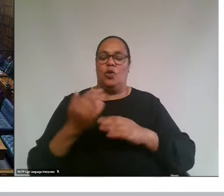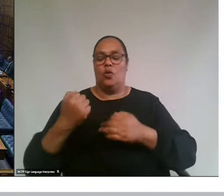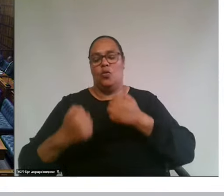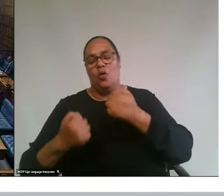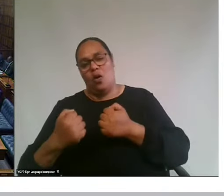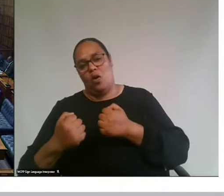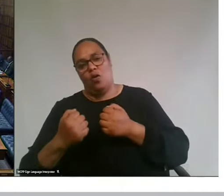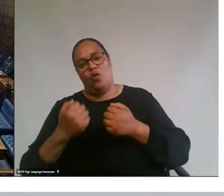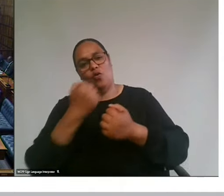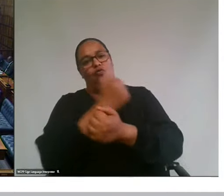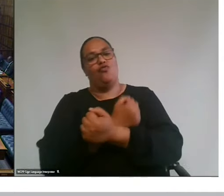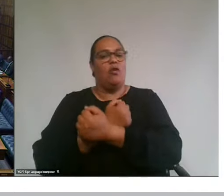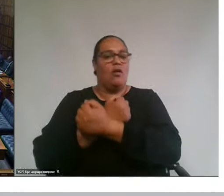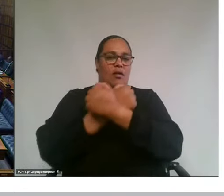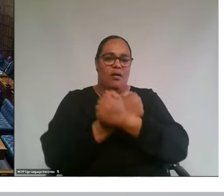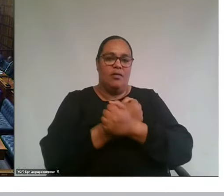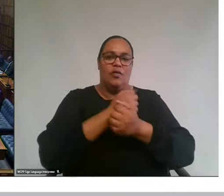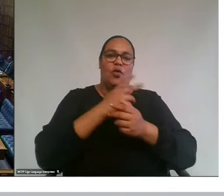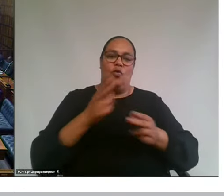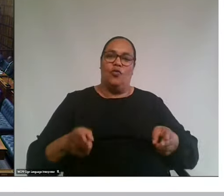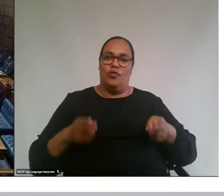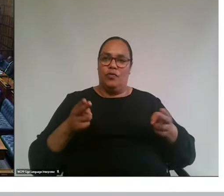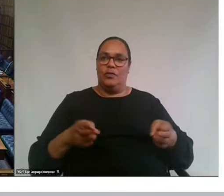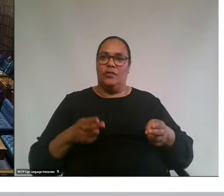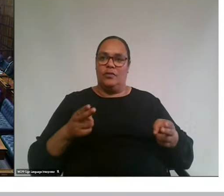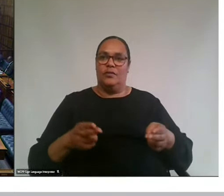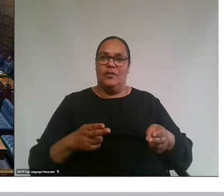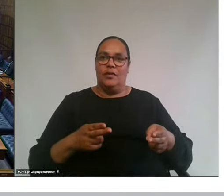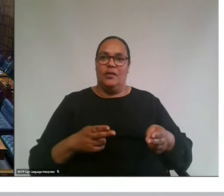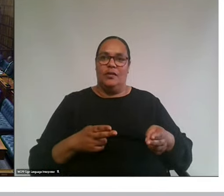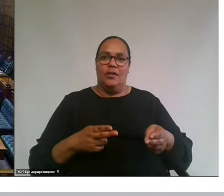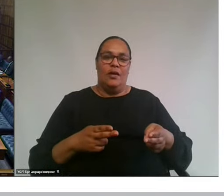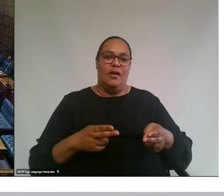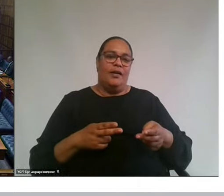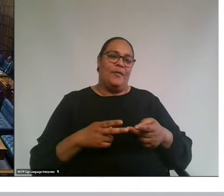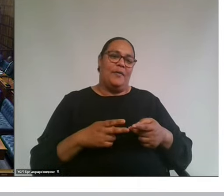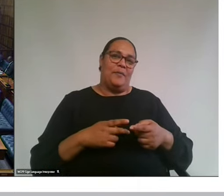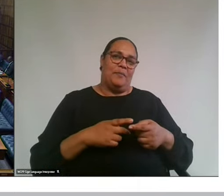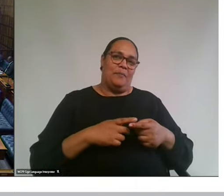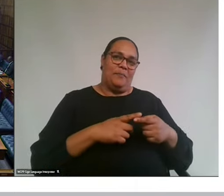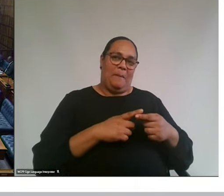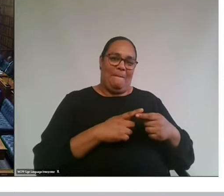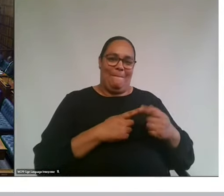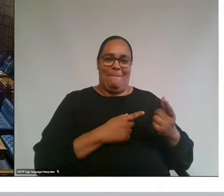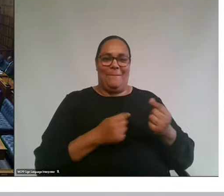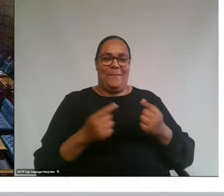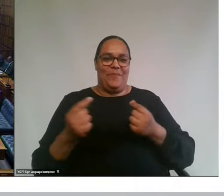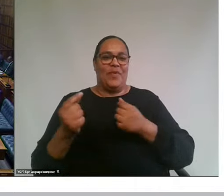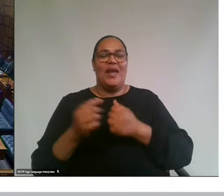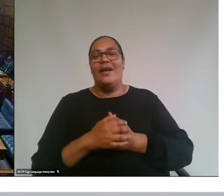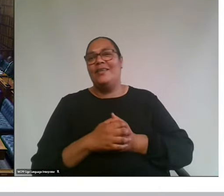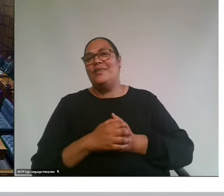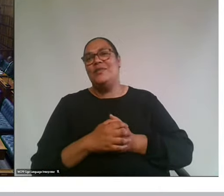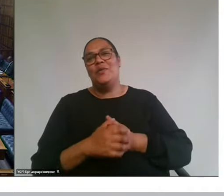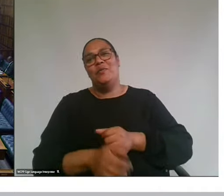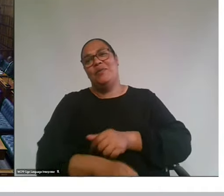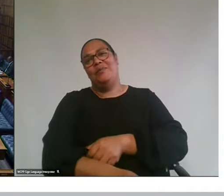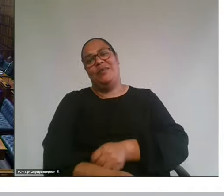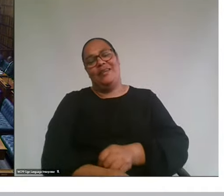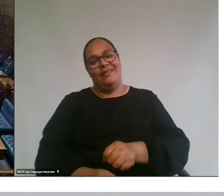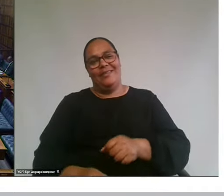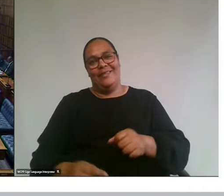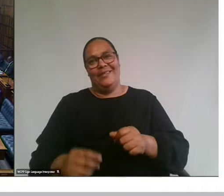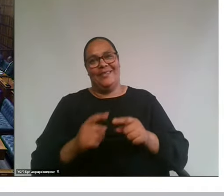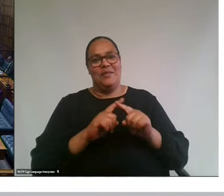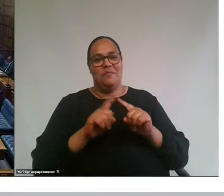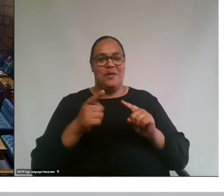uh trucks or trains or buses you now have a lower lower carbon footprint so it actually we